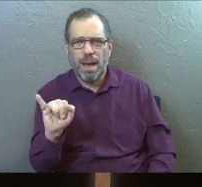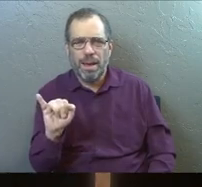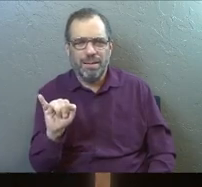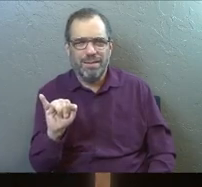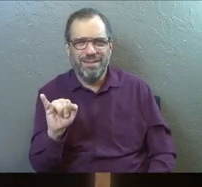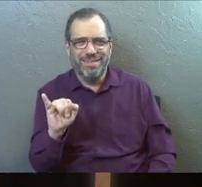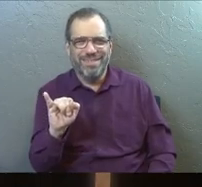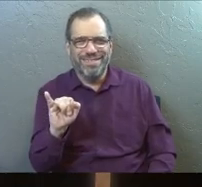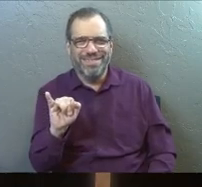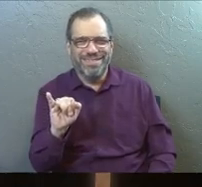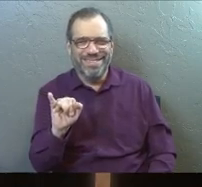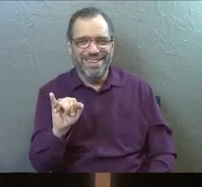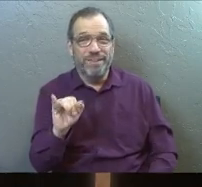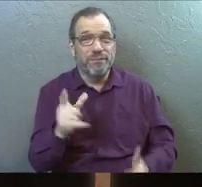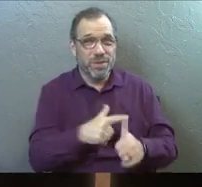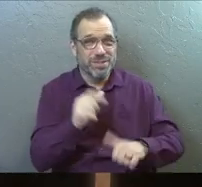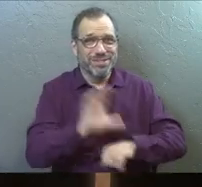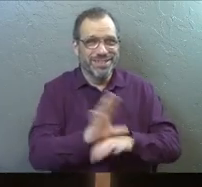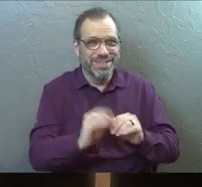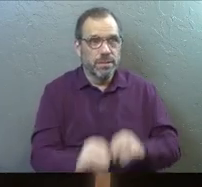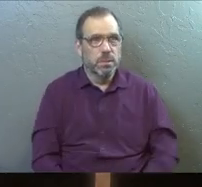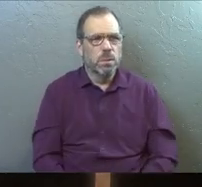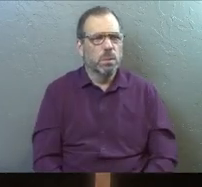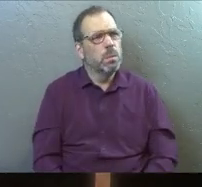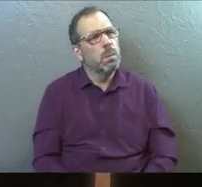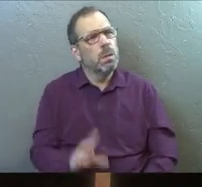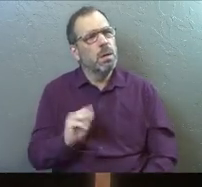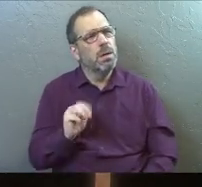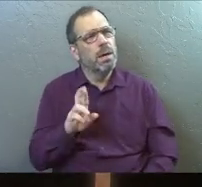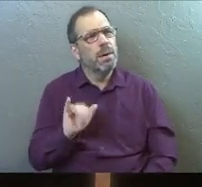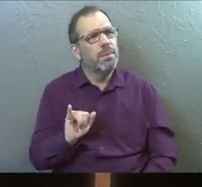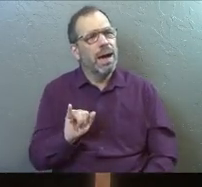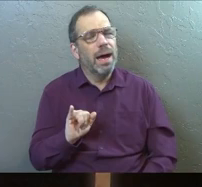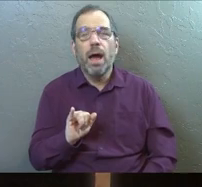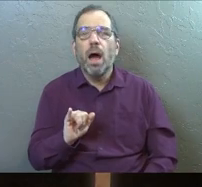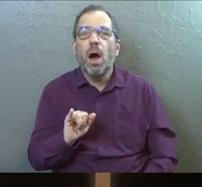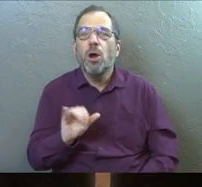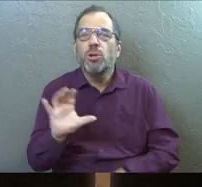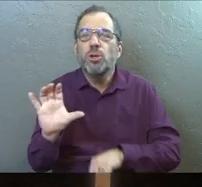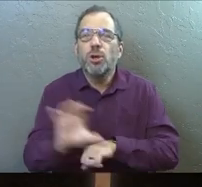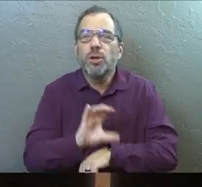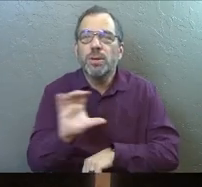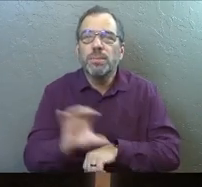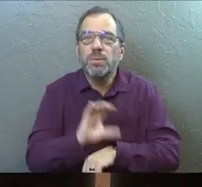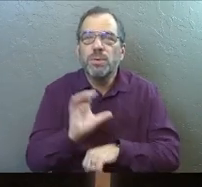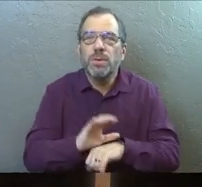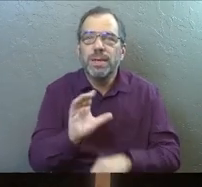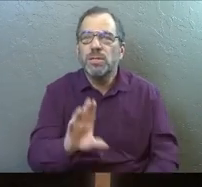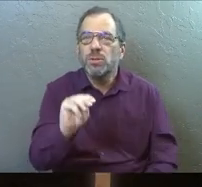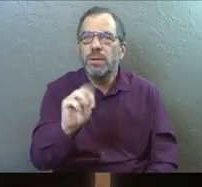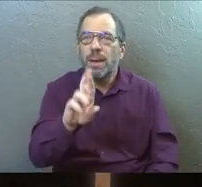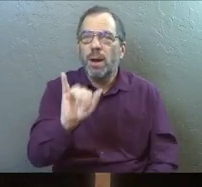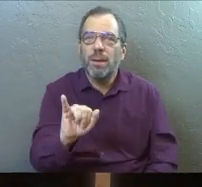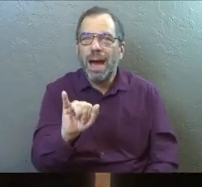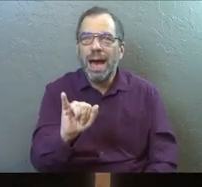Yeah, this is where First Service got quiet too. Your browser history is an MRI to your soul.